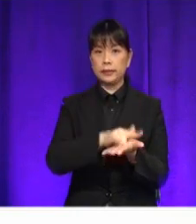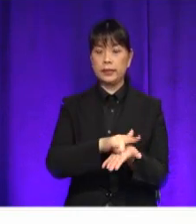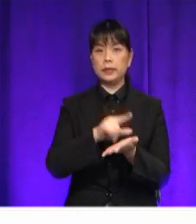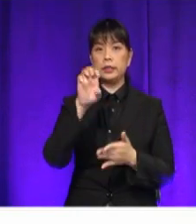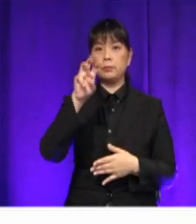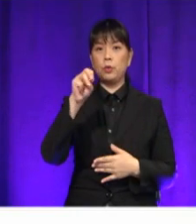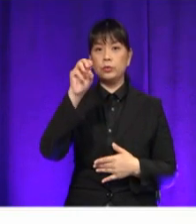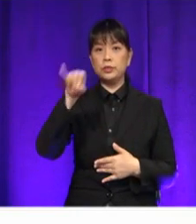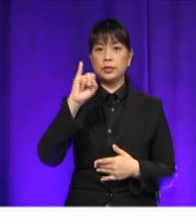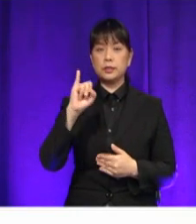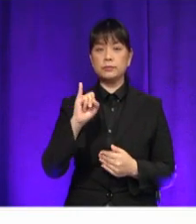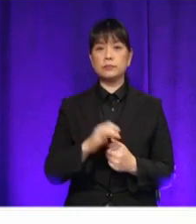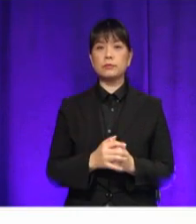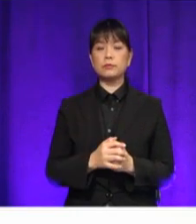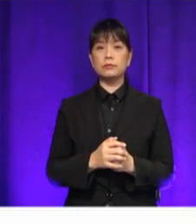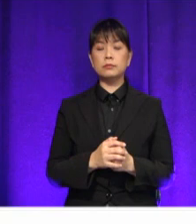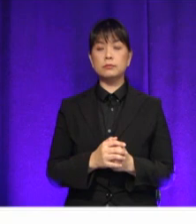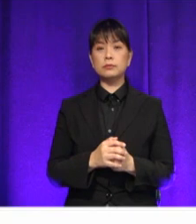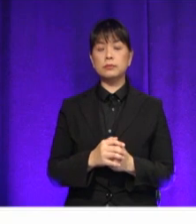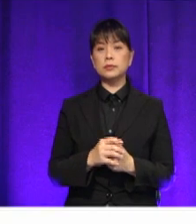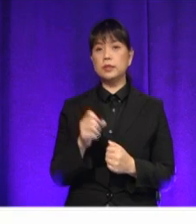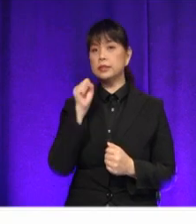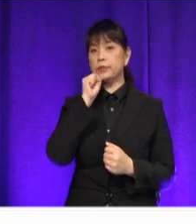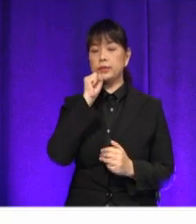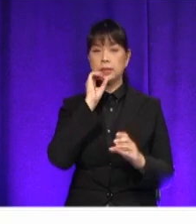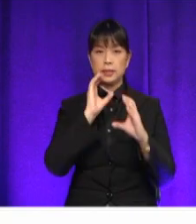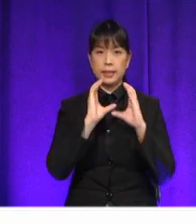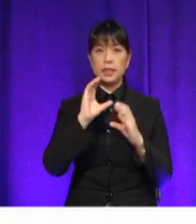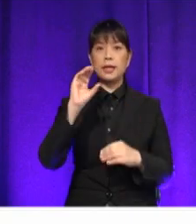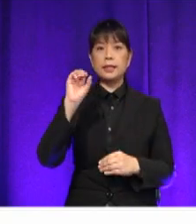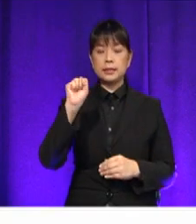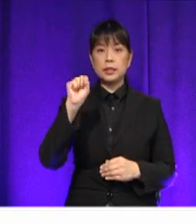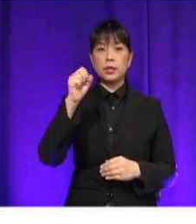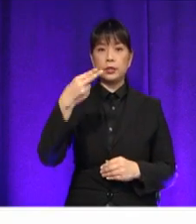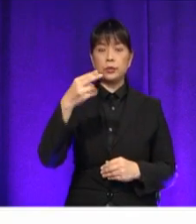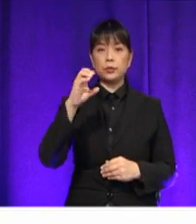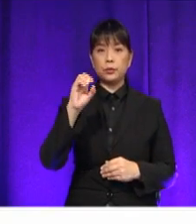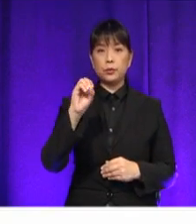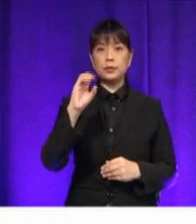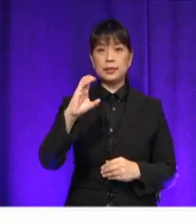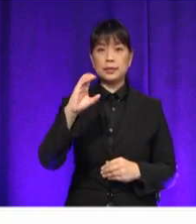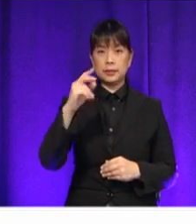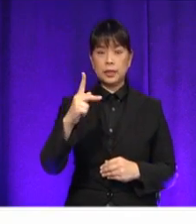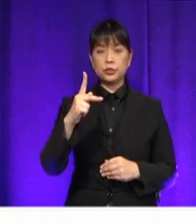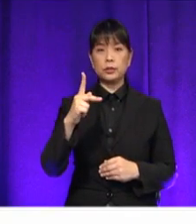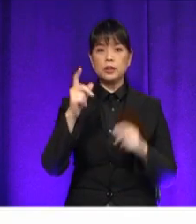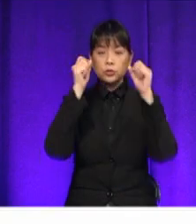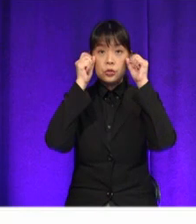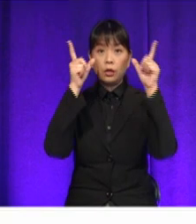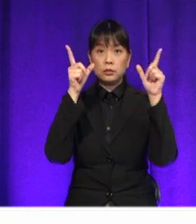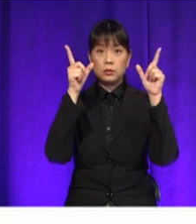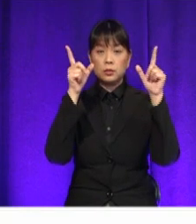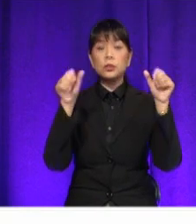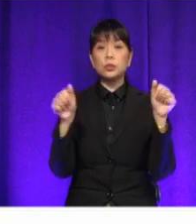Shocked. Shocked? Shocked. Sharina said shocked. Sharina said shocked. Yes. The rest of you agree? What do you think, Varshika? Do you agree